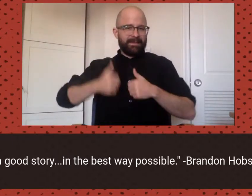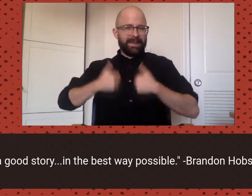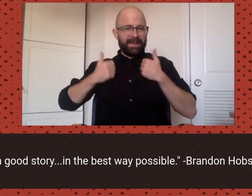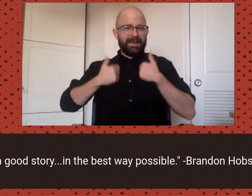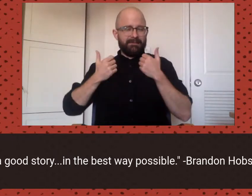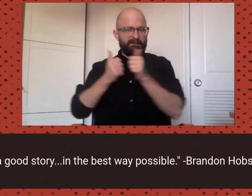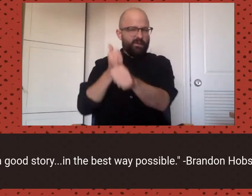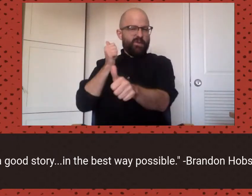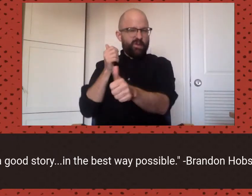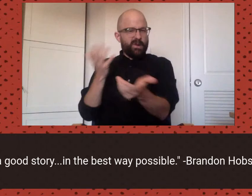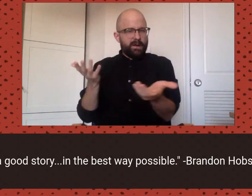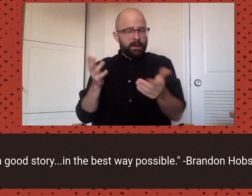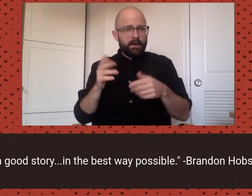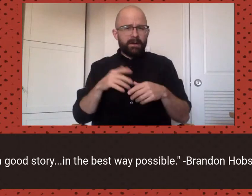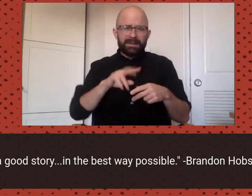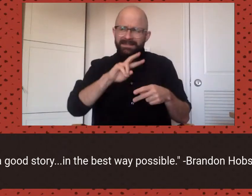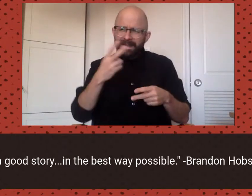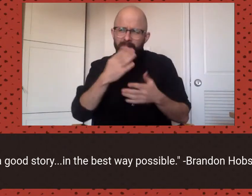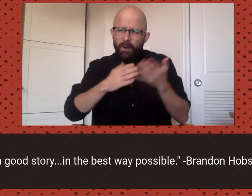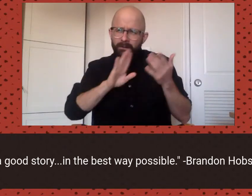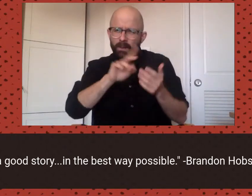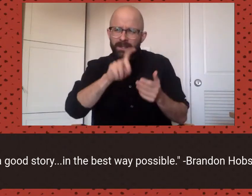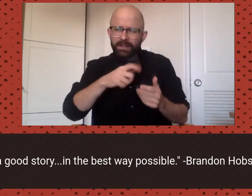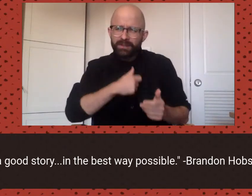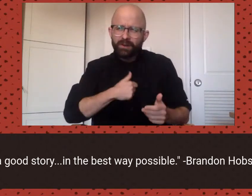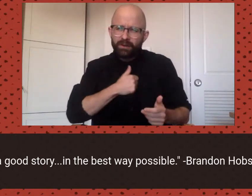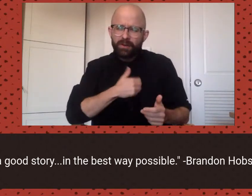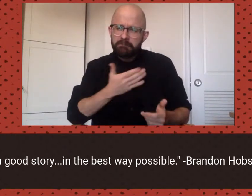So yeah, and what was the second part of your question? Sorry.